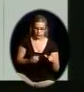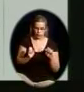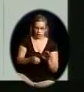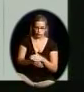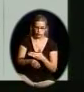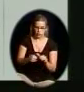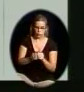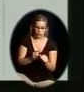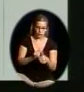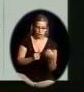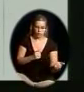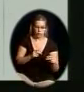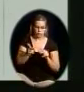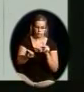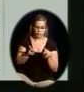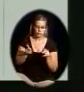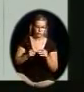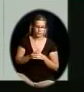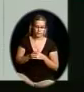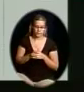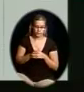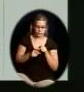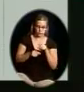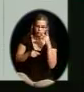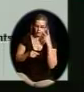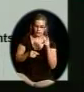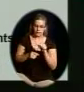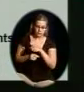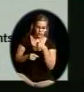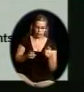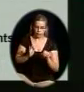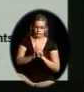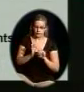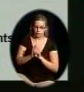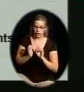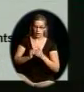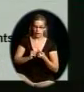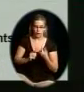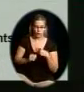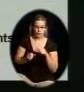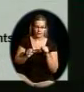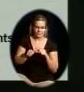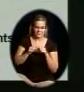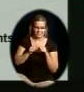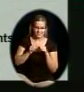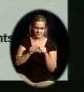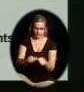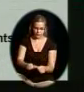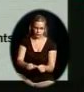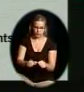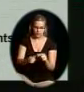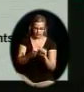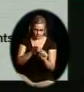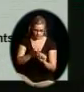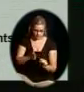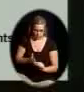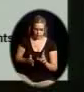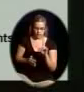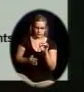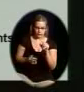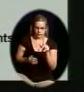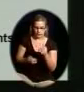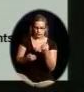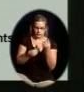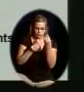share it with other people. And then you see another example of how we are continually examining data and